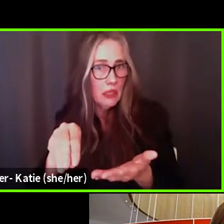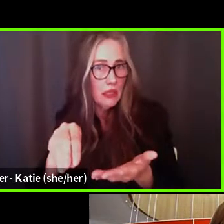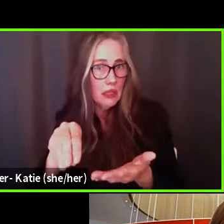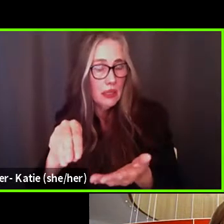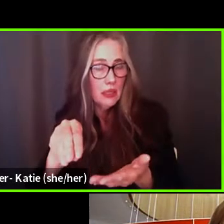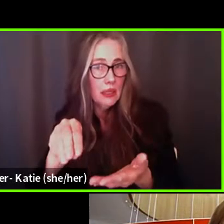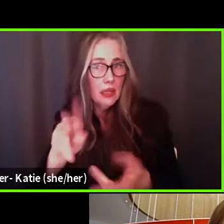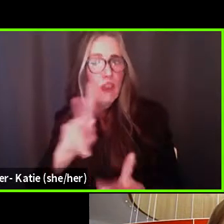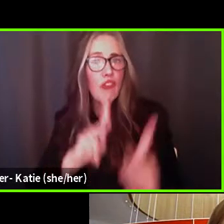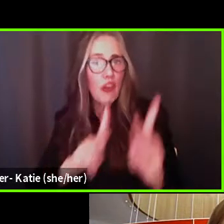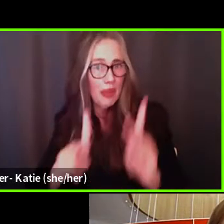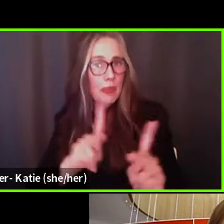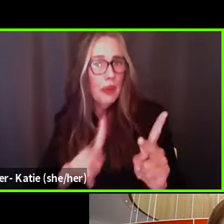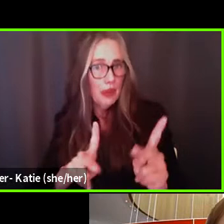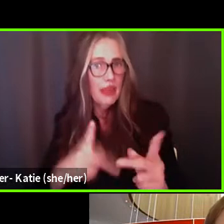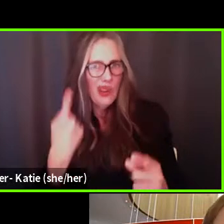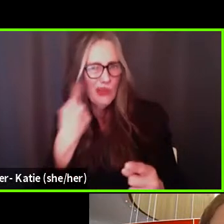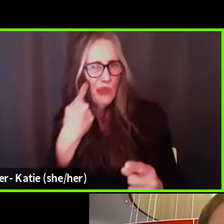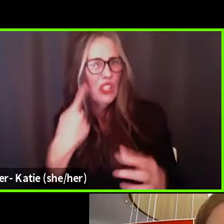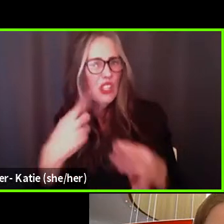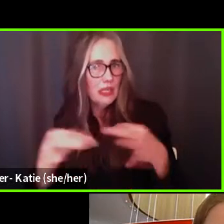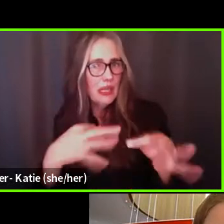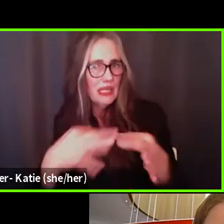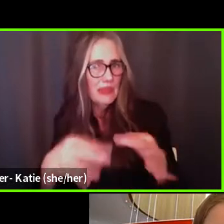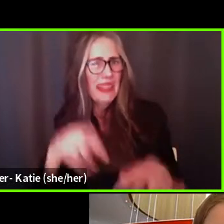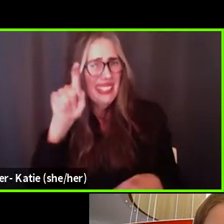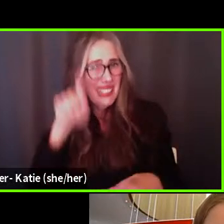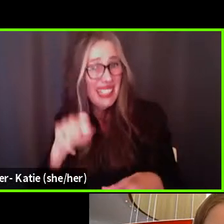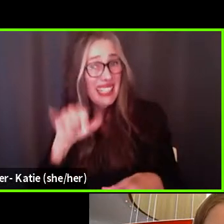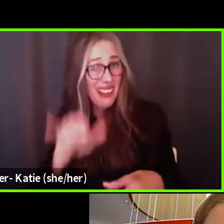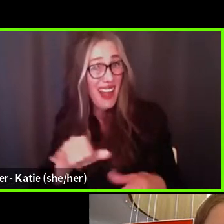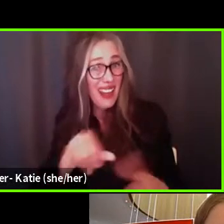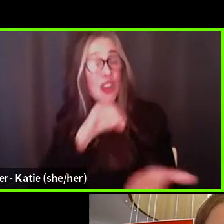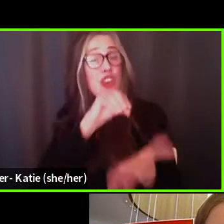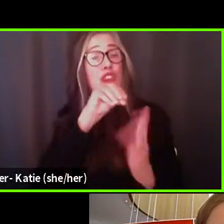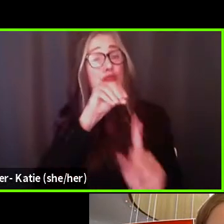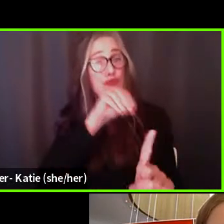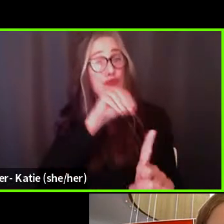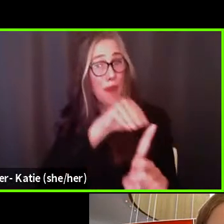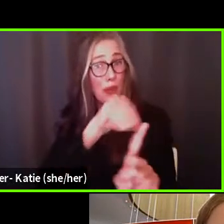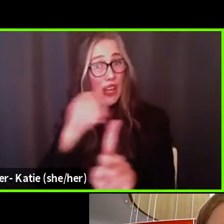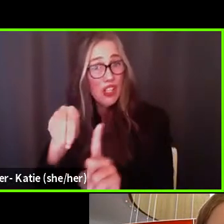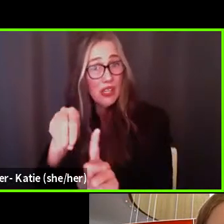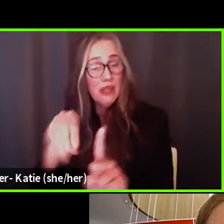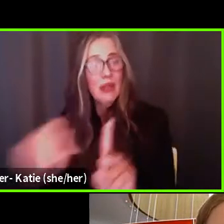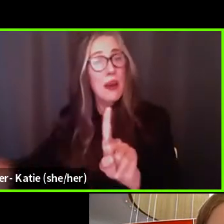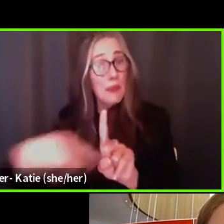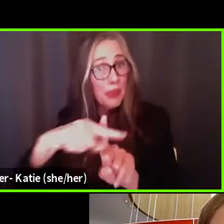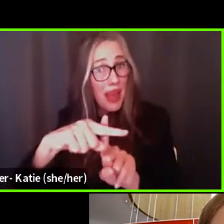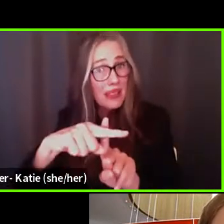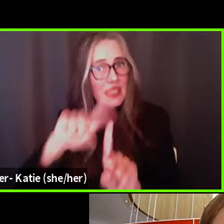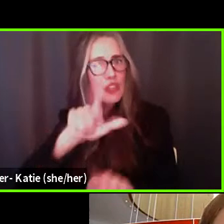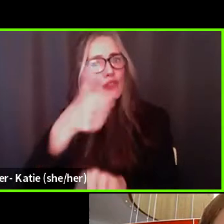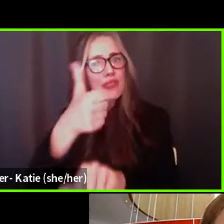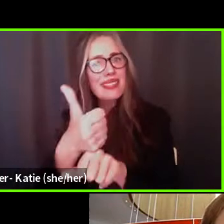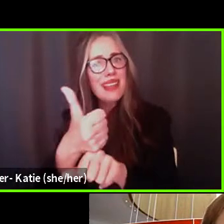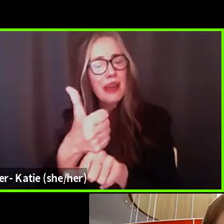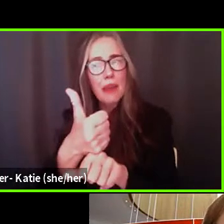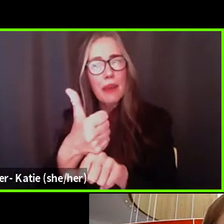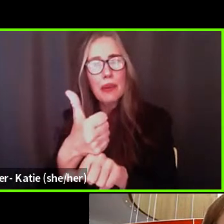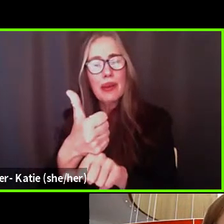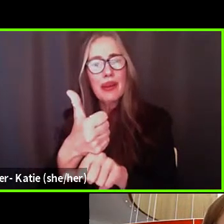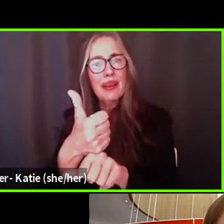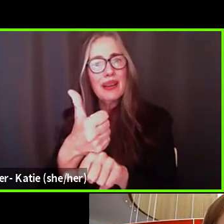are you know talking about and also to establish markers and plaques that carly mentioned to raise awareness